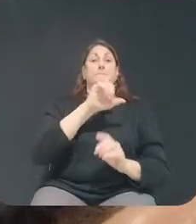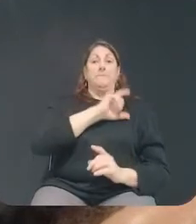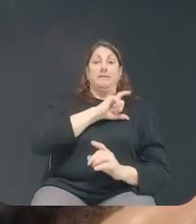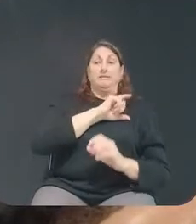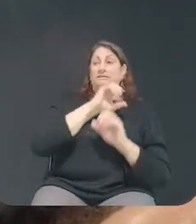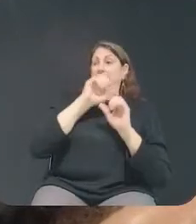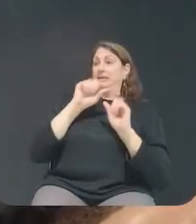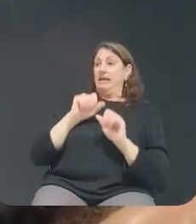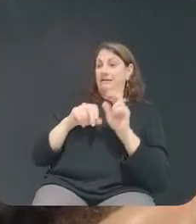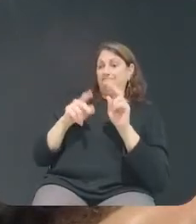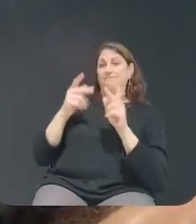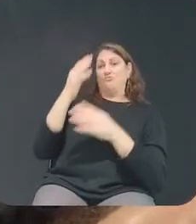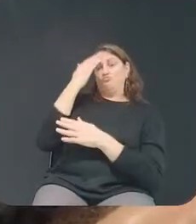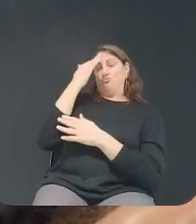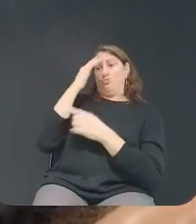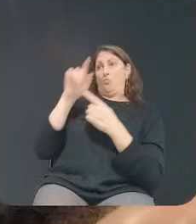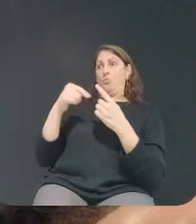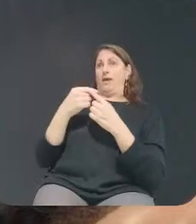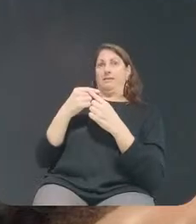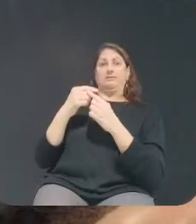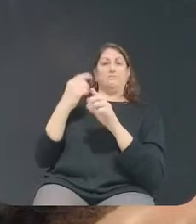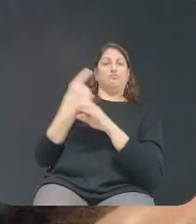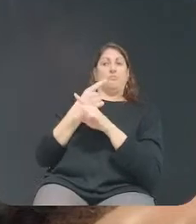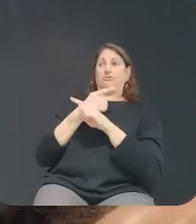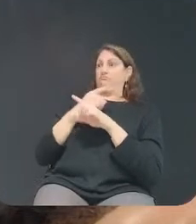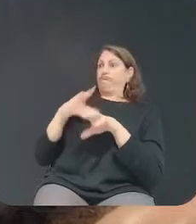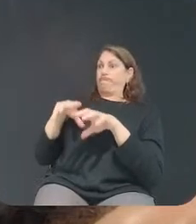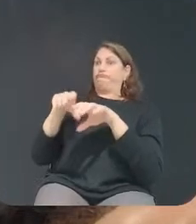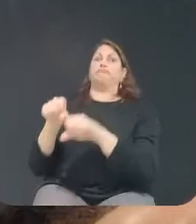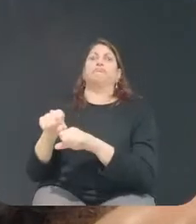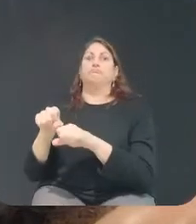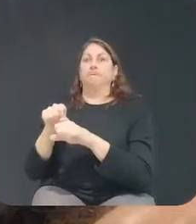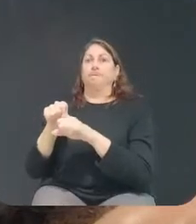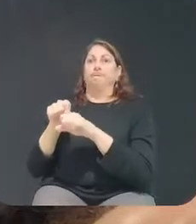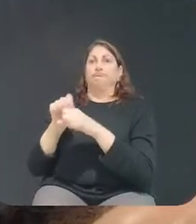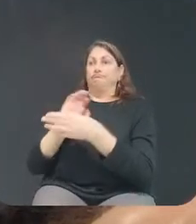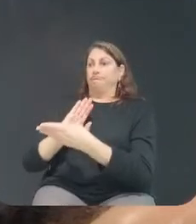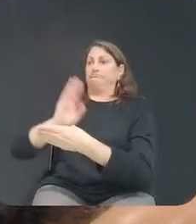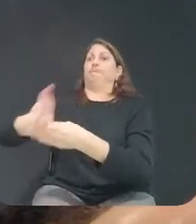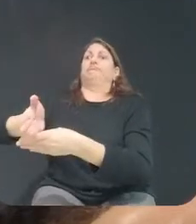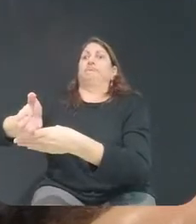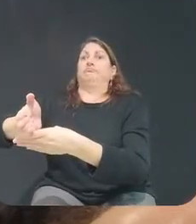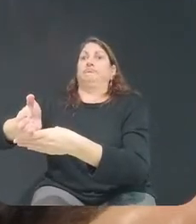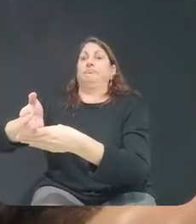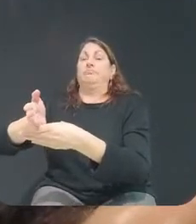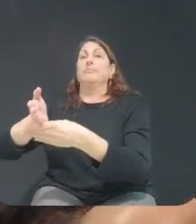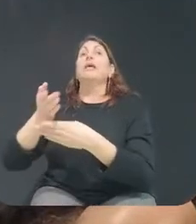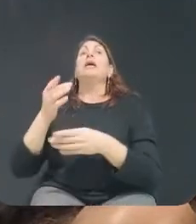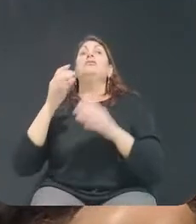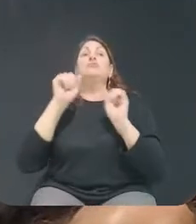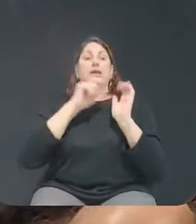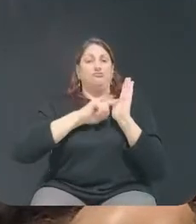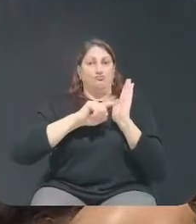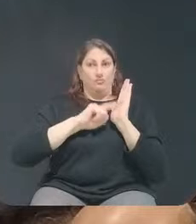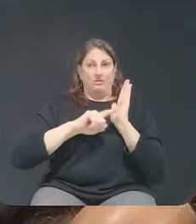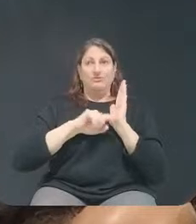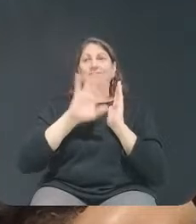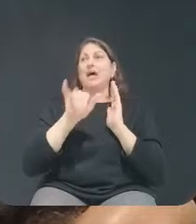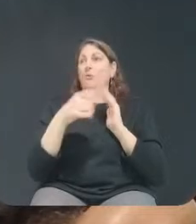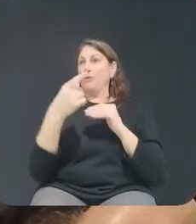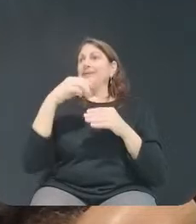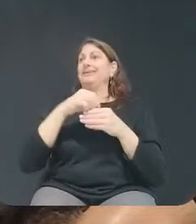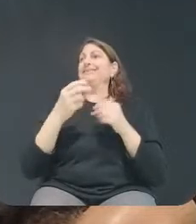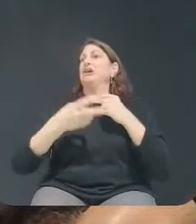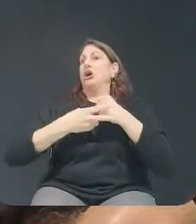and intervene. The legislative history of this ordinance can be researched using several different collections in the archives. For